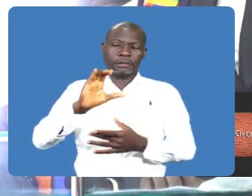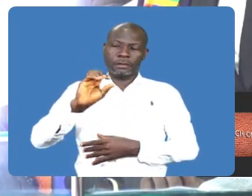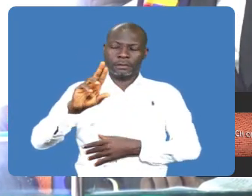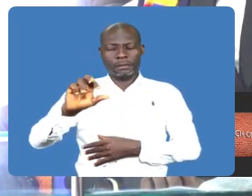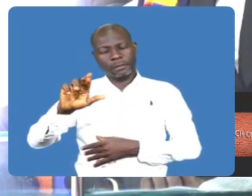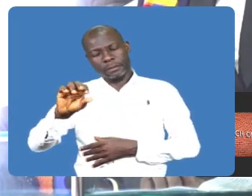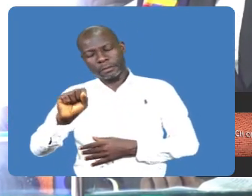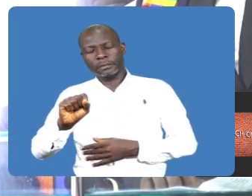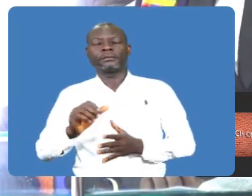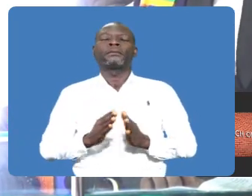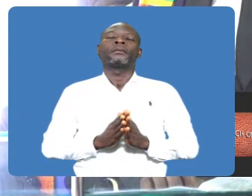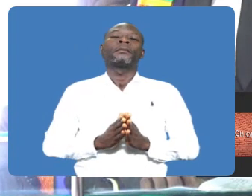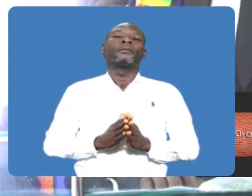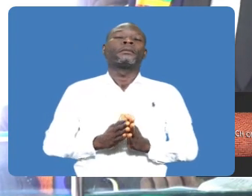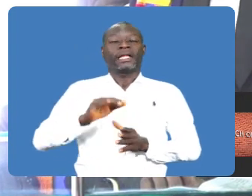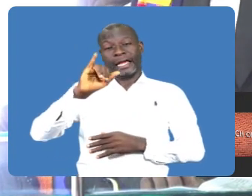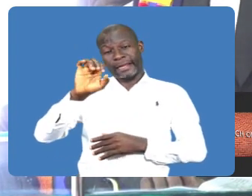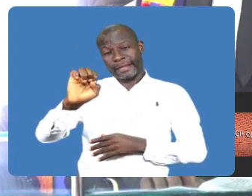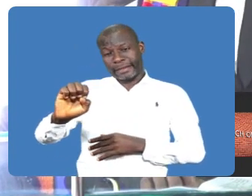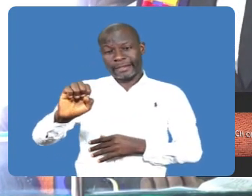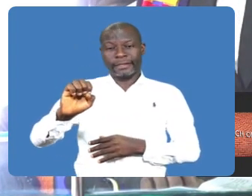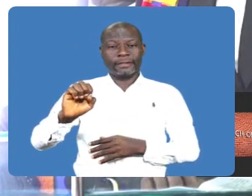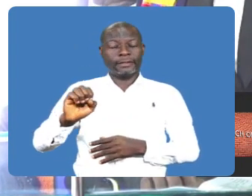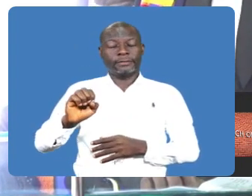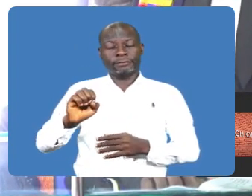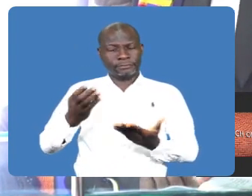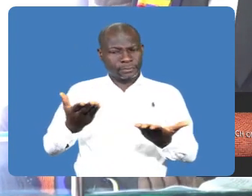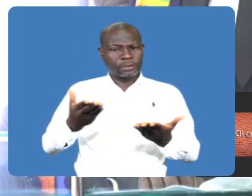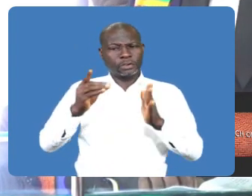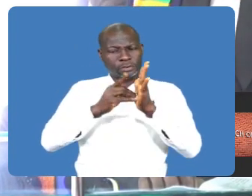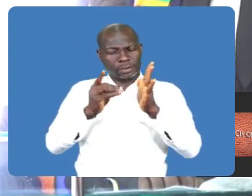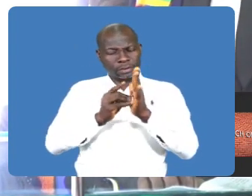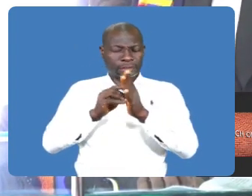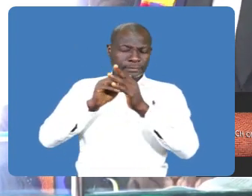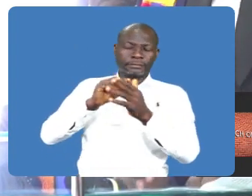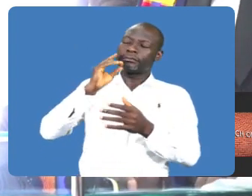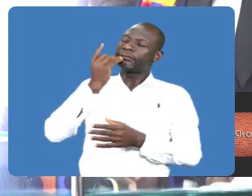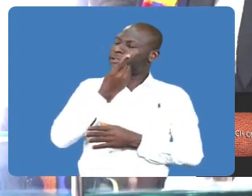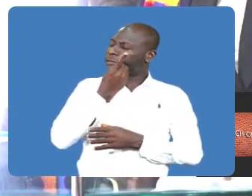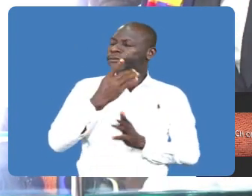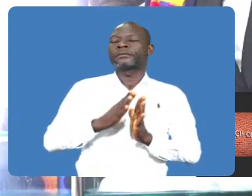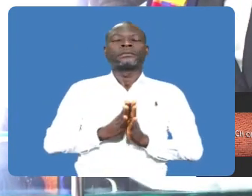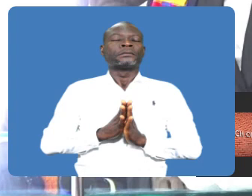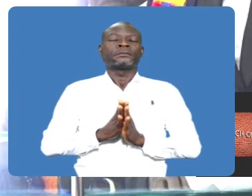these gallant soldiers of Christ, i.e. Mr. Samson and Dr. Esiama.